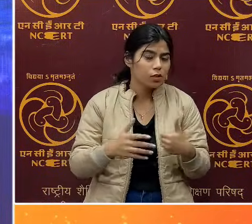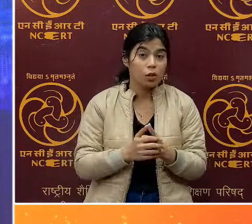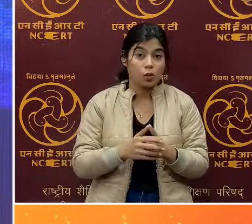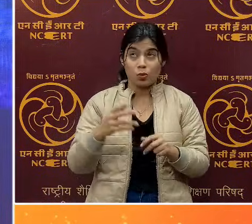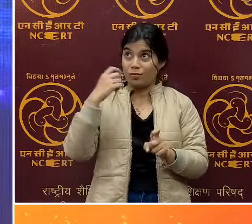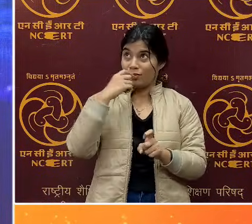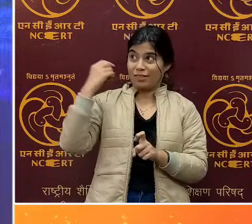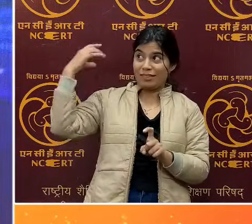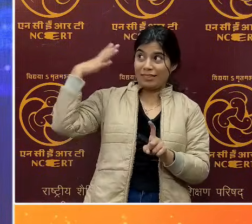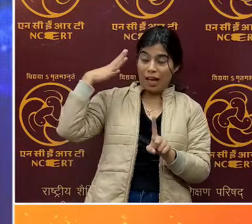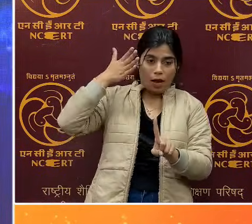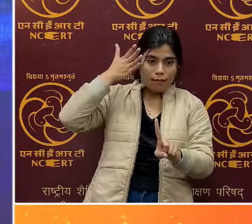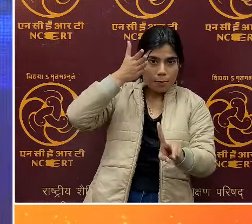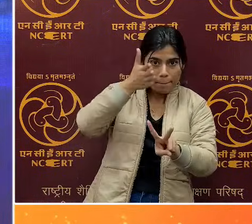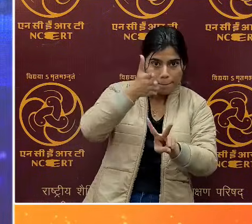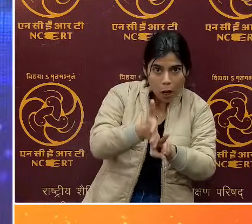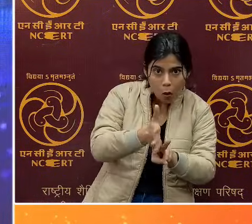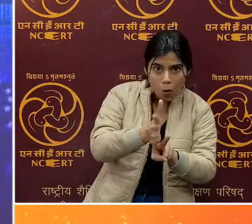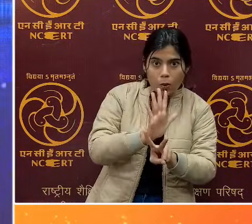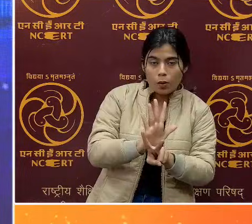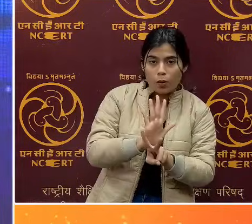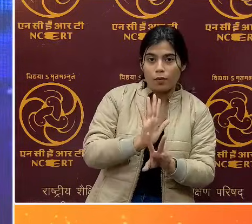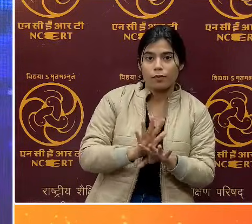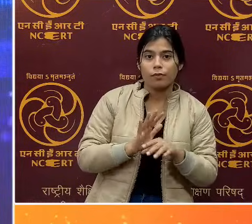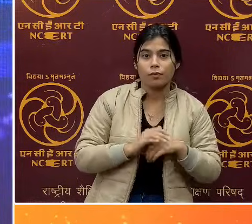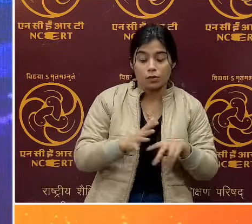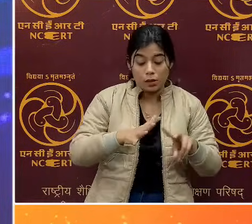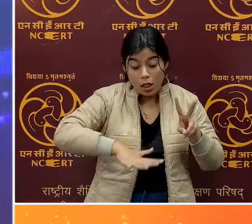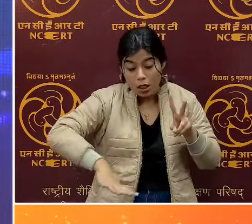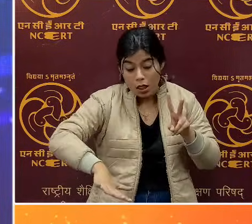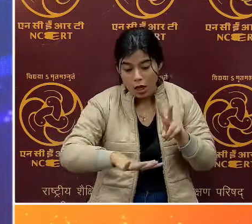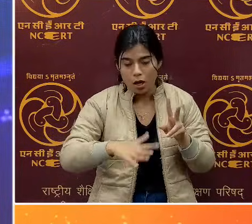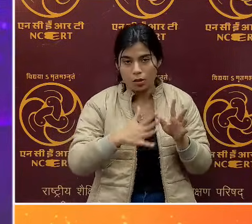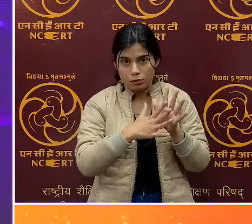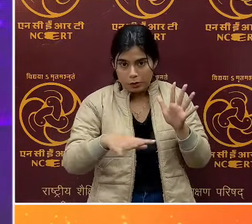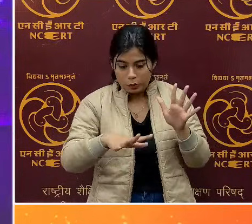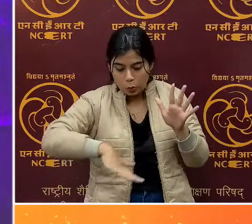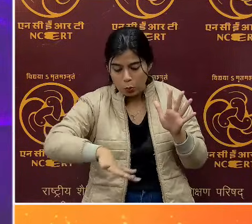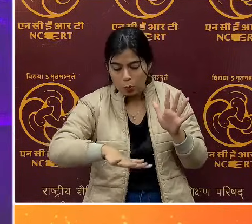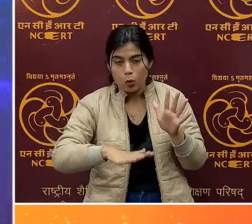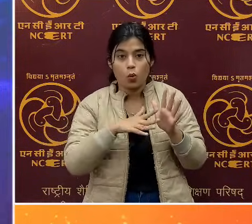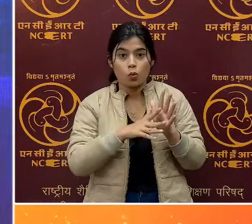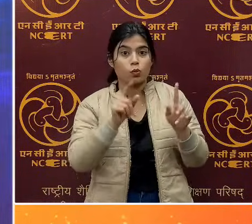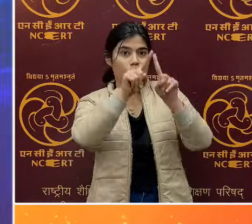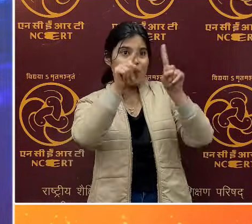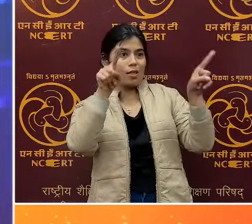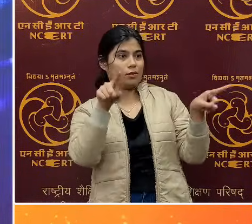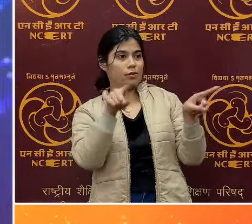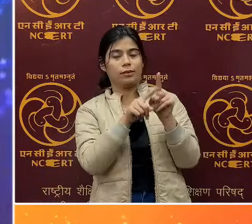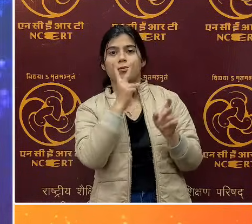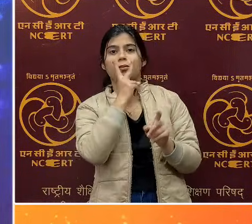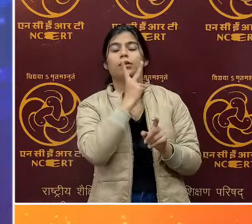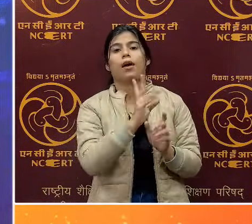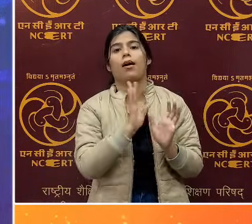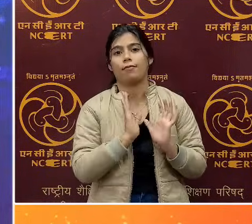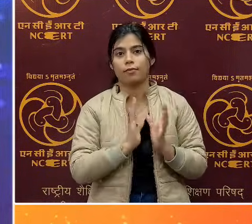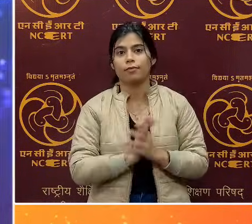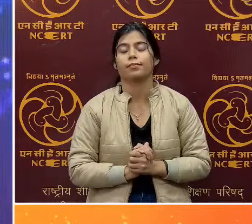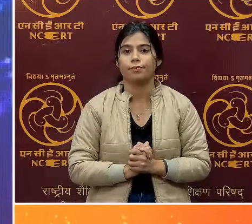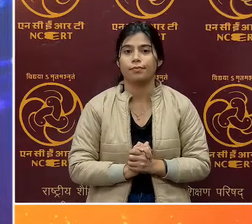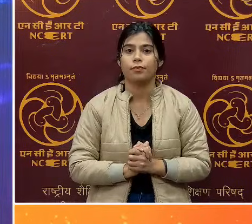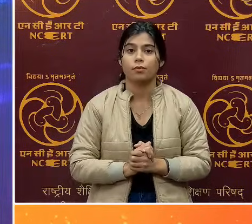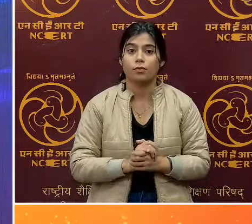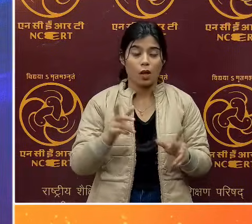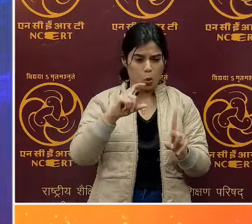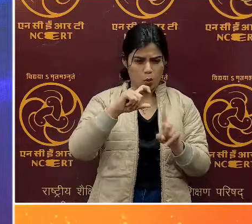blocked. As a result of it, you get the shadow of the object on the screen. Okay. And also the